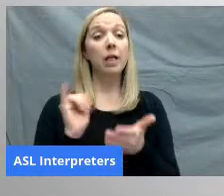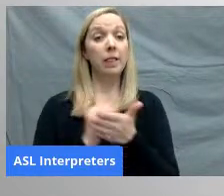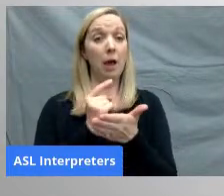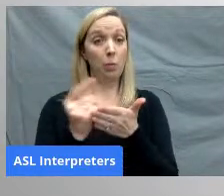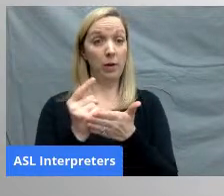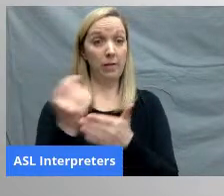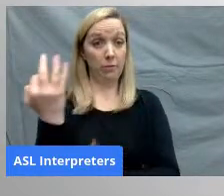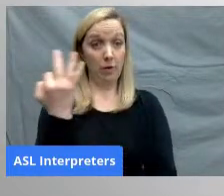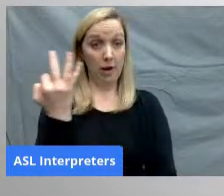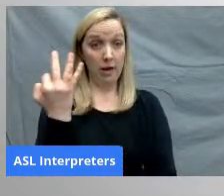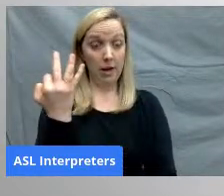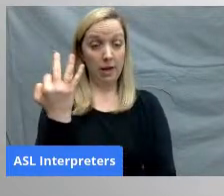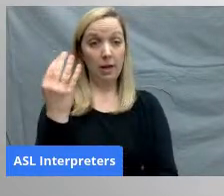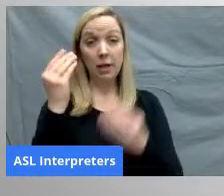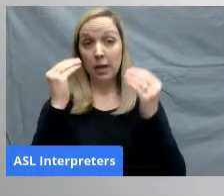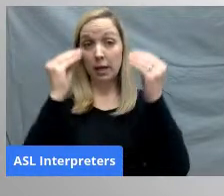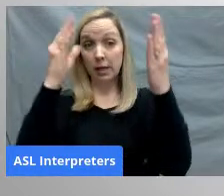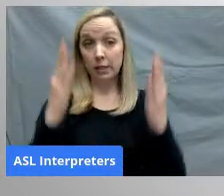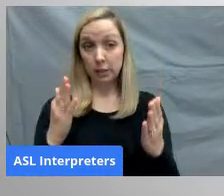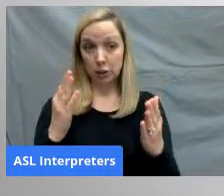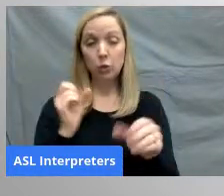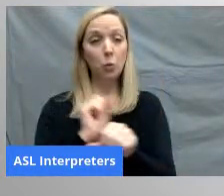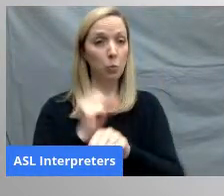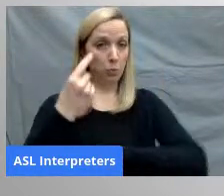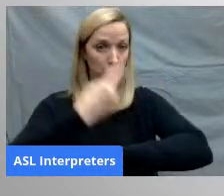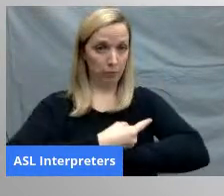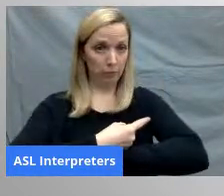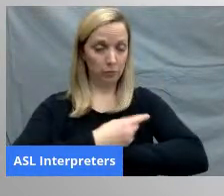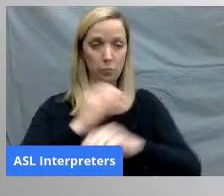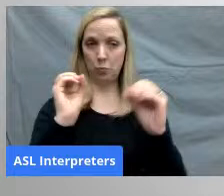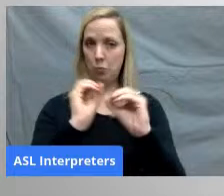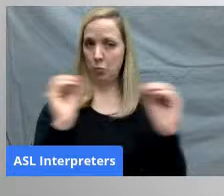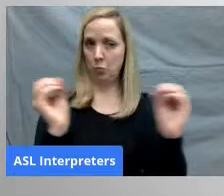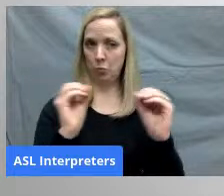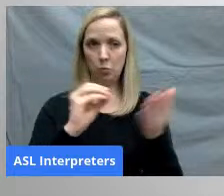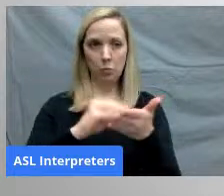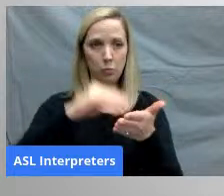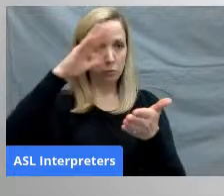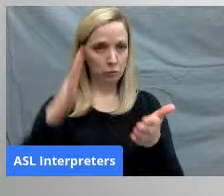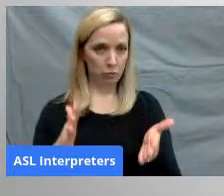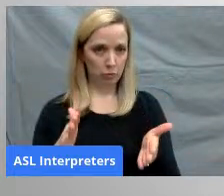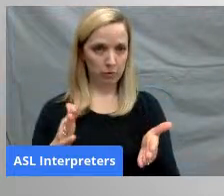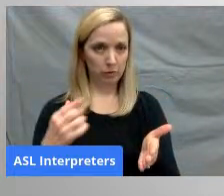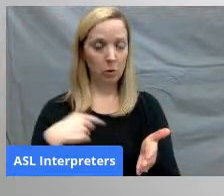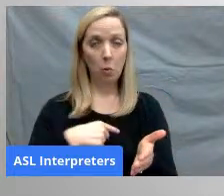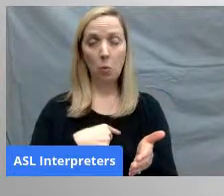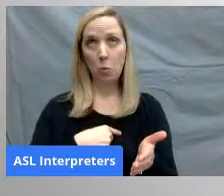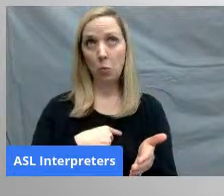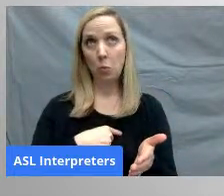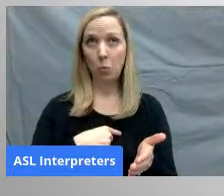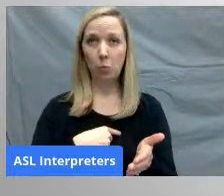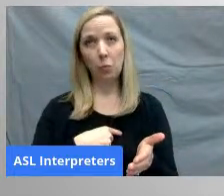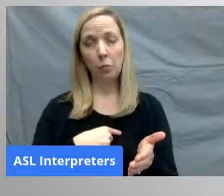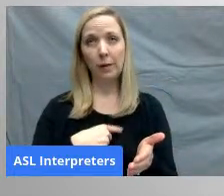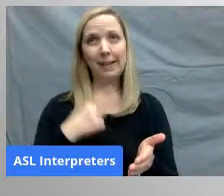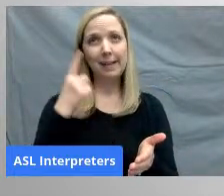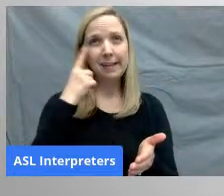have a work day, no students. We would imagine that most teachers, because our teachers are